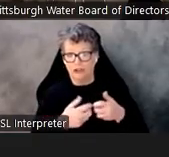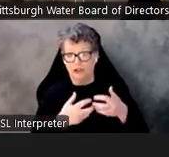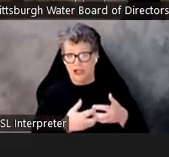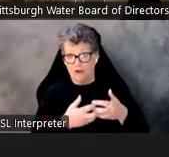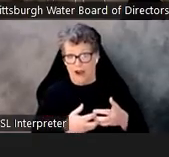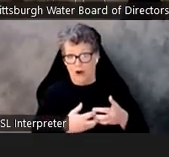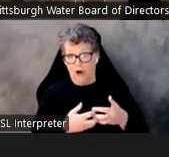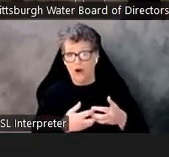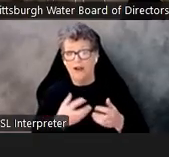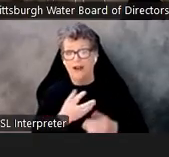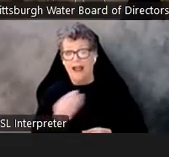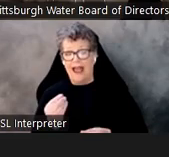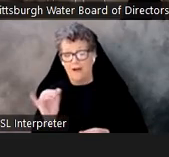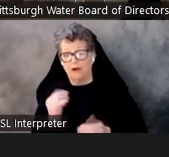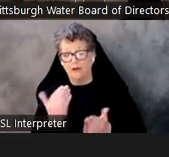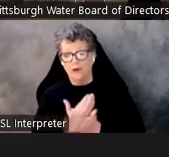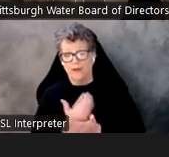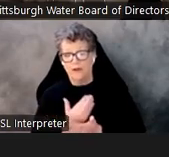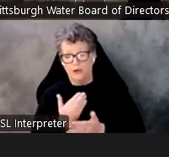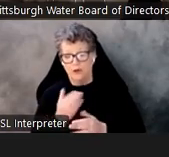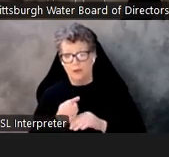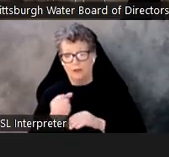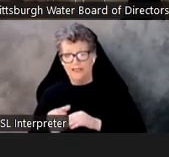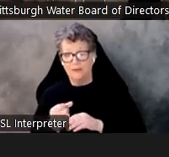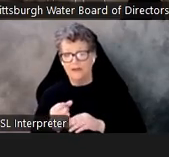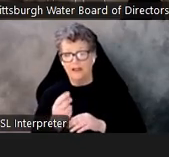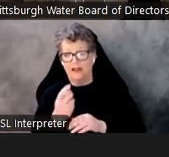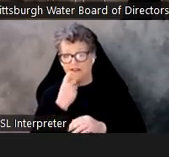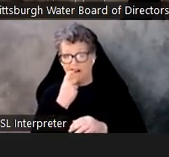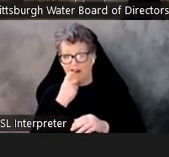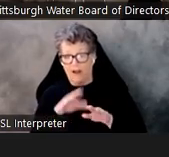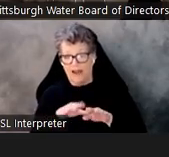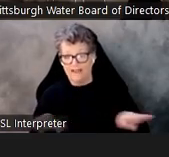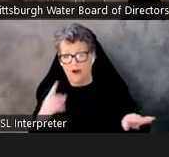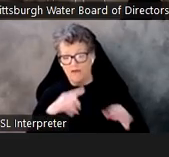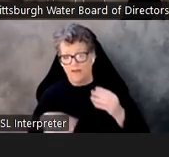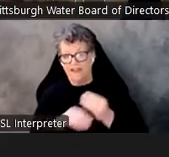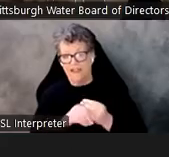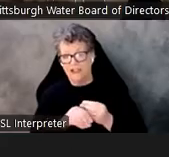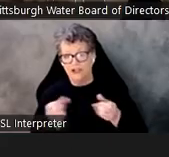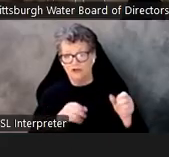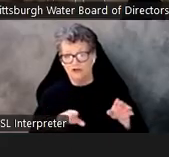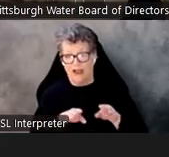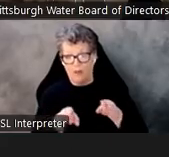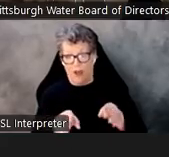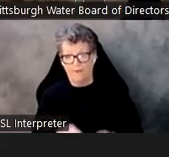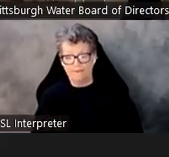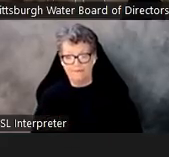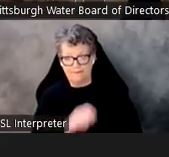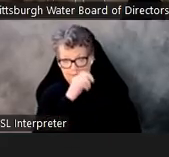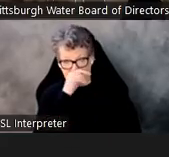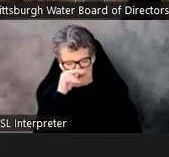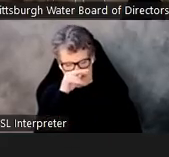well as the new placement of concrete for the additional driveway in the front of the pump station.